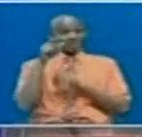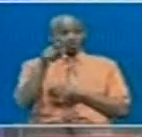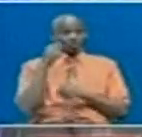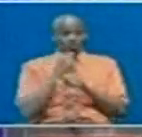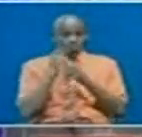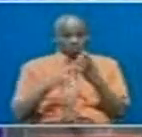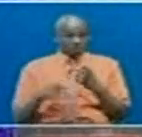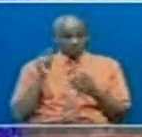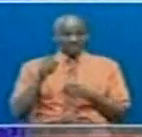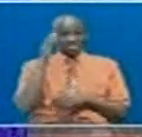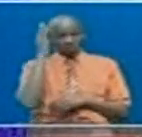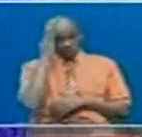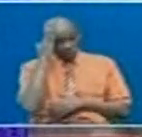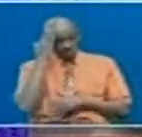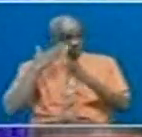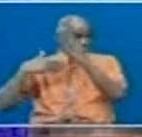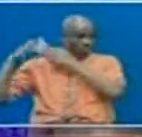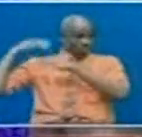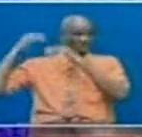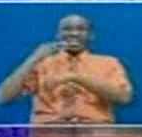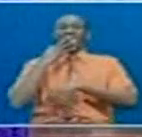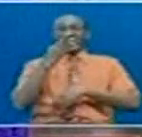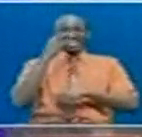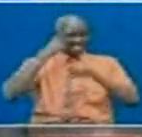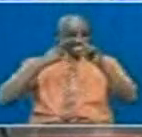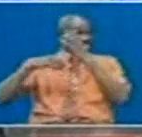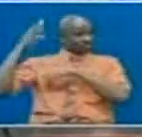be able to know your genealogy 300 years back.